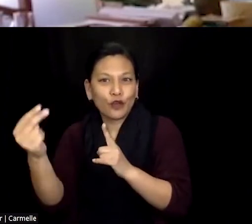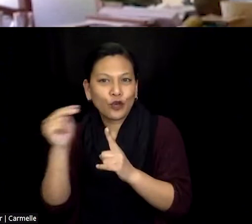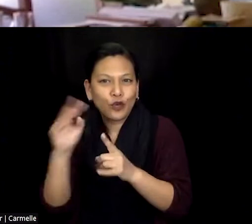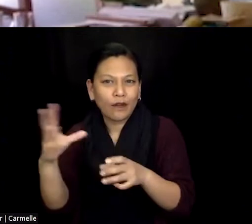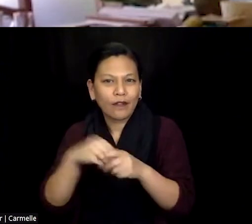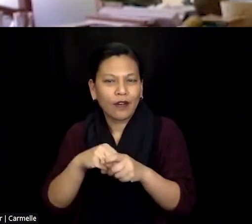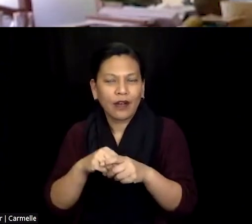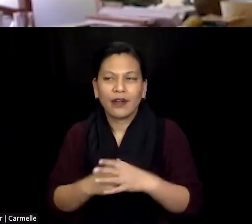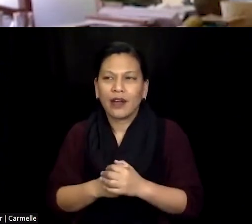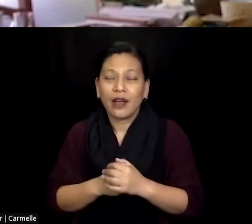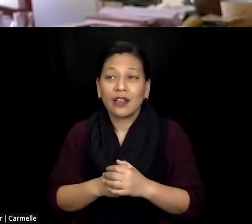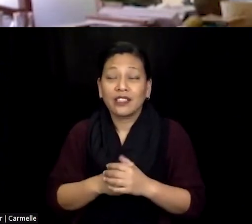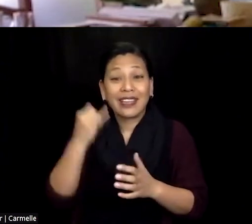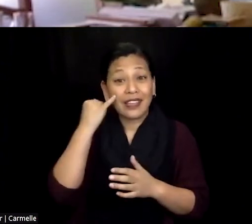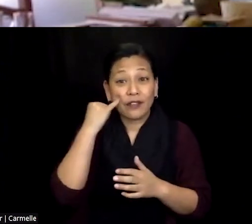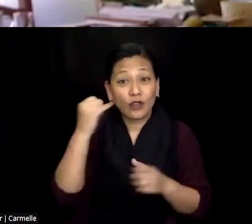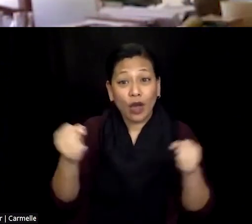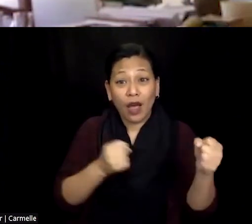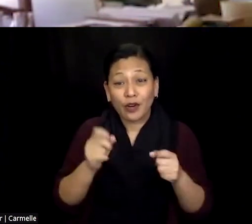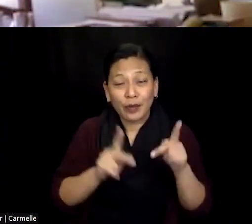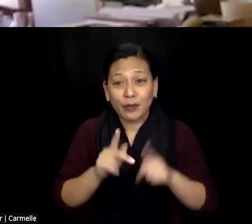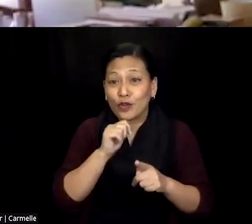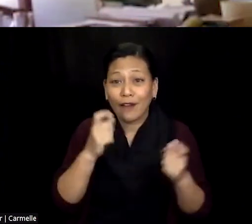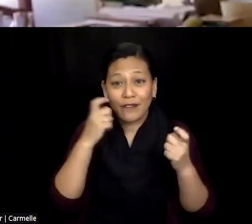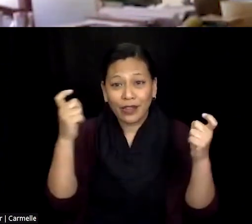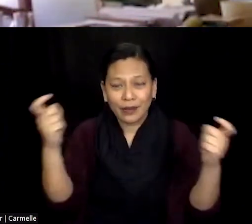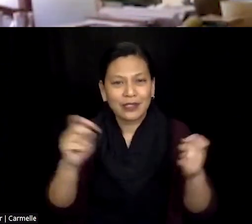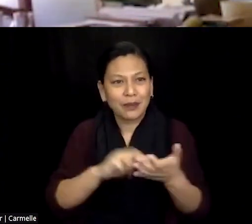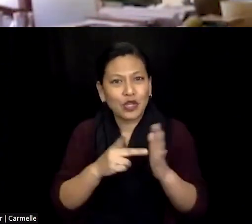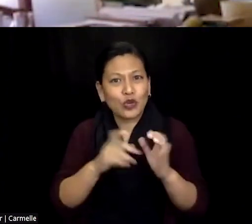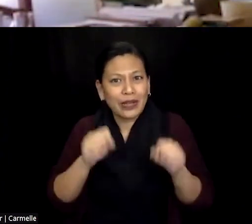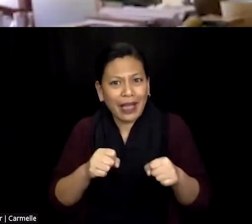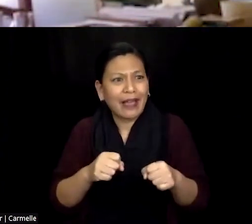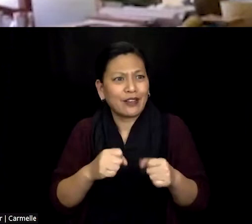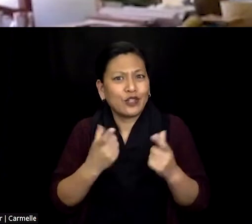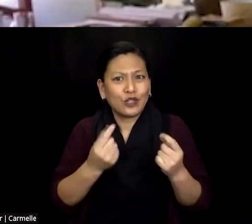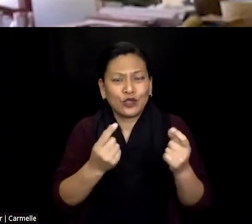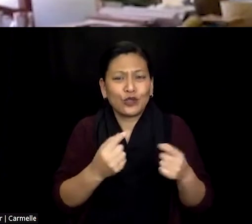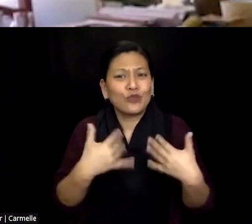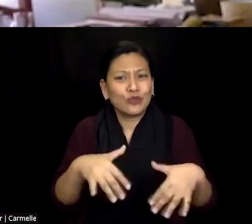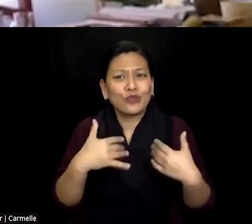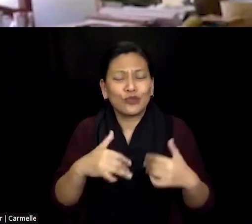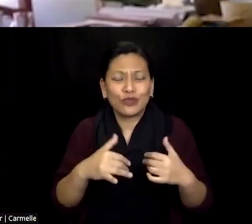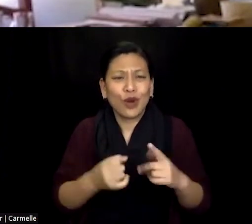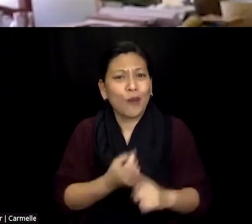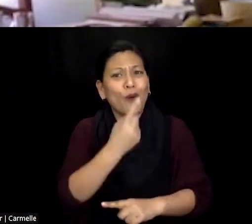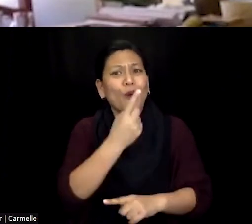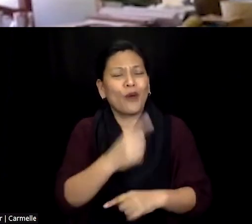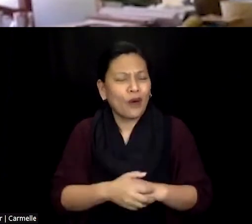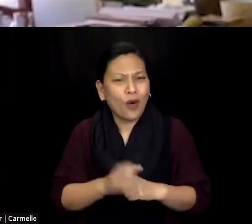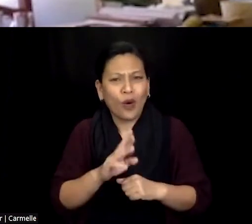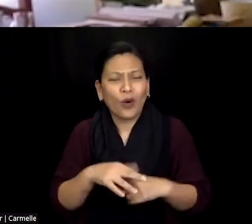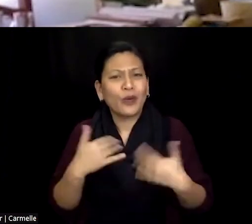make really subversive genre films. Like my last two films were genre films and we were able to get away with some pretty insane stuff